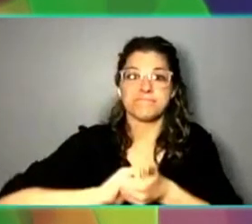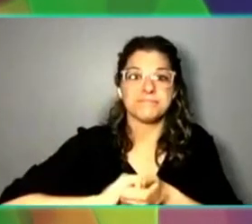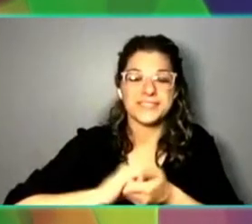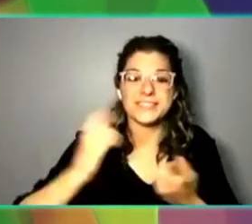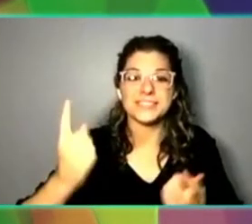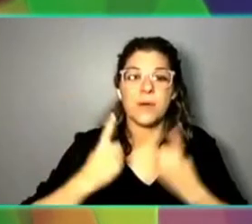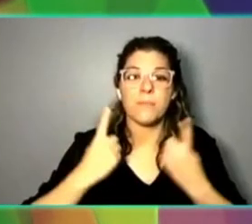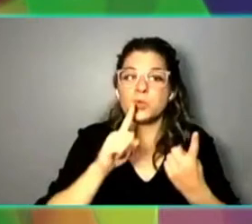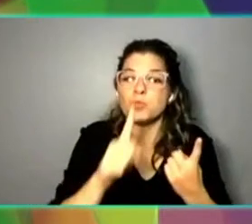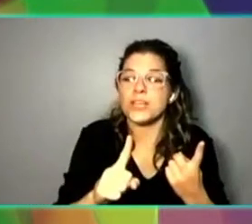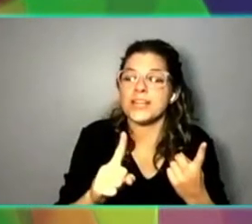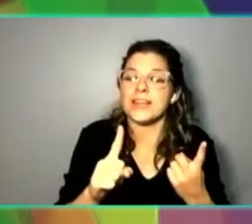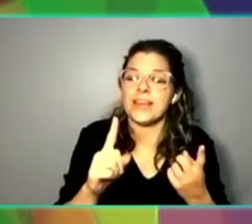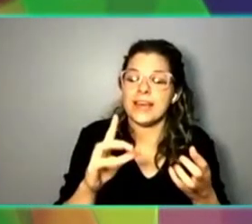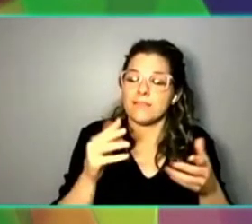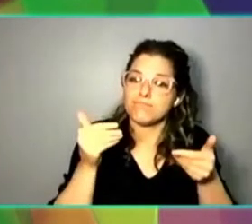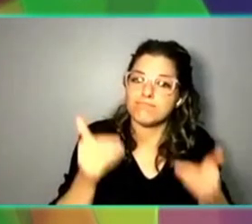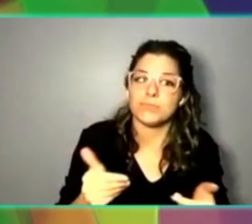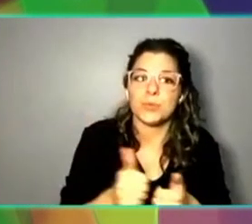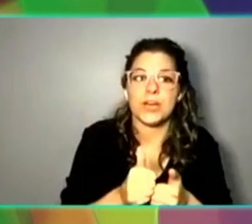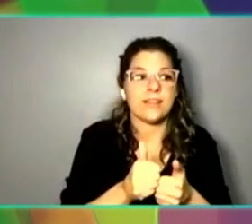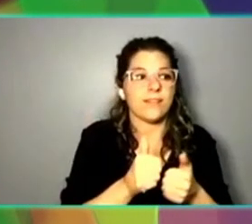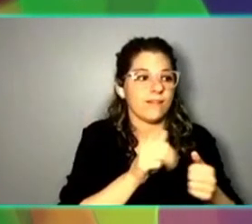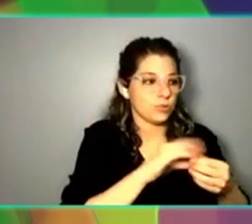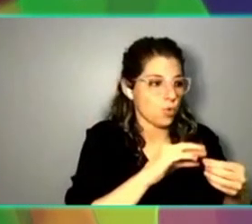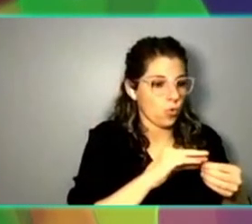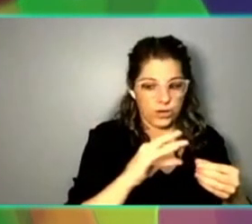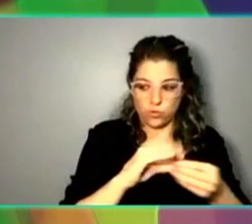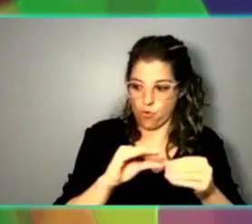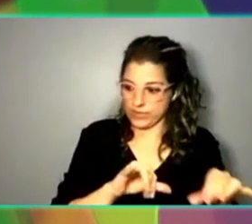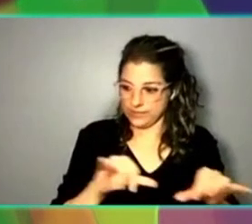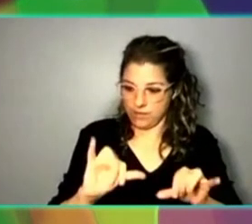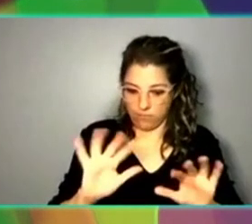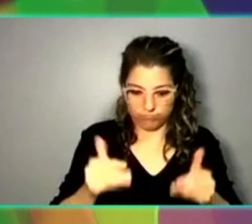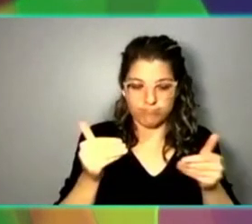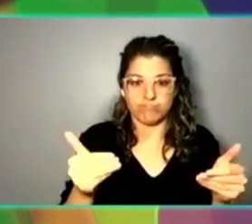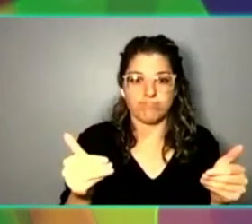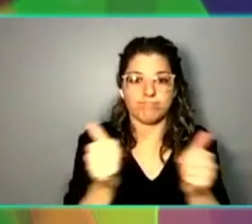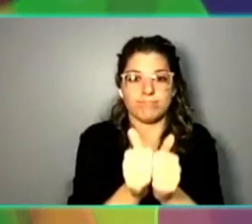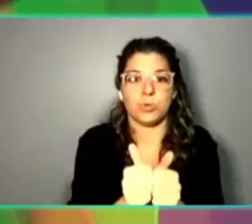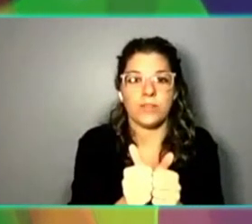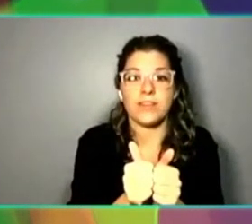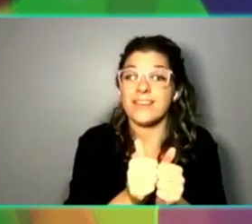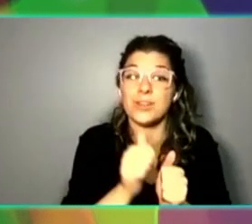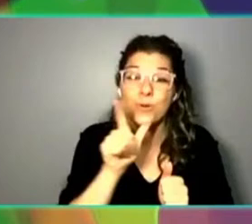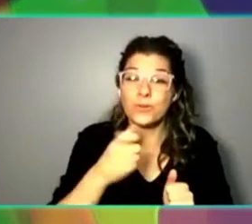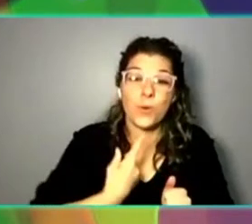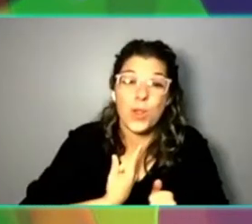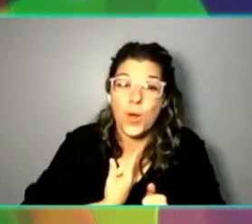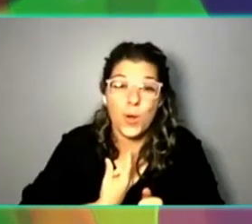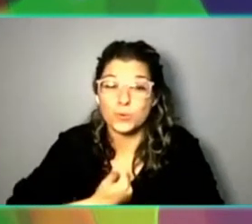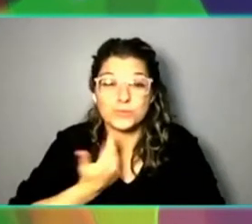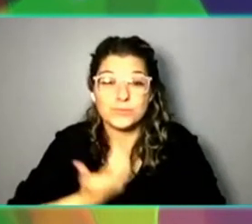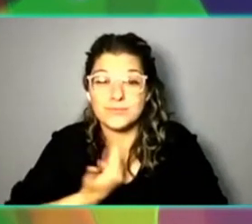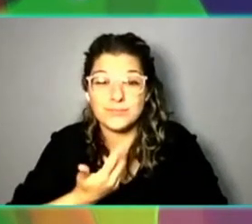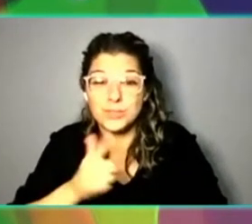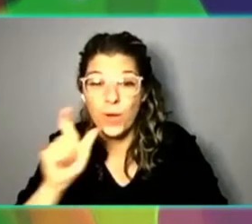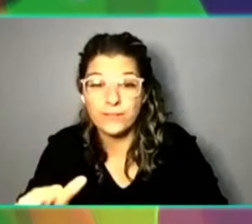you really like gel with and you're trying to tell the same story can be super helpful, because then you don't have to do it alone, which is